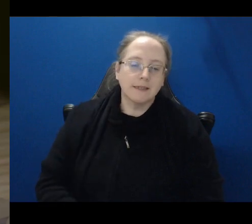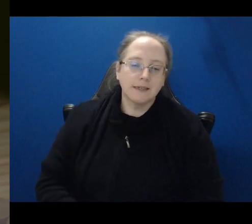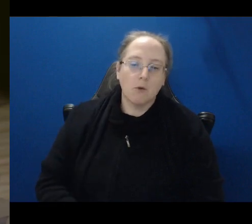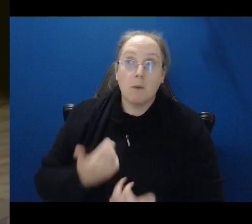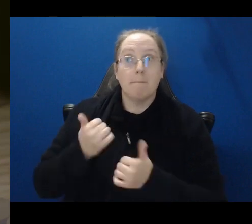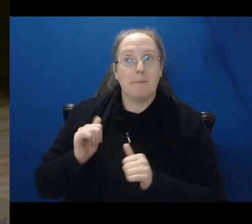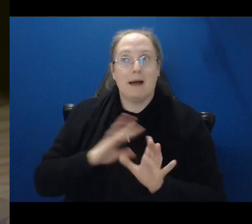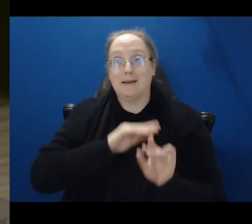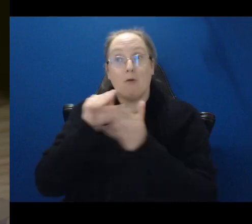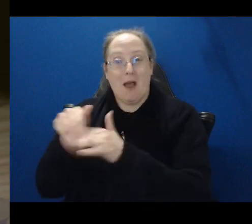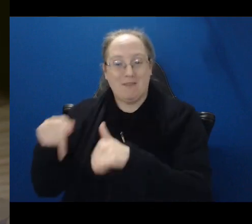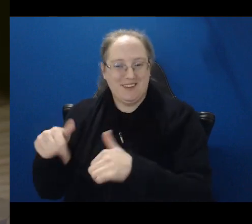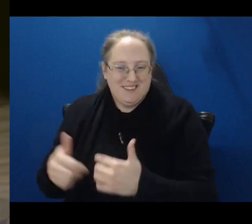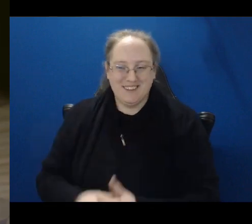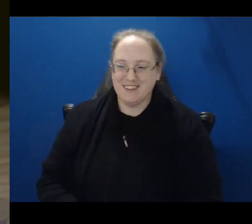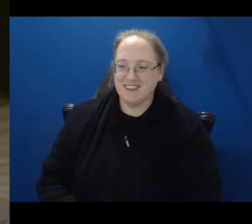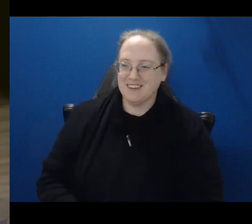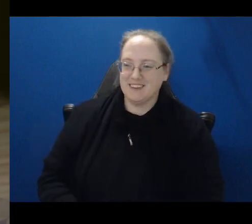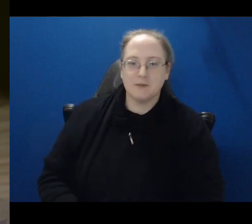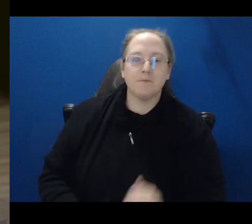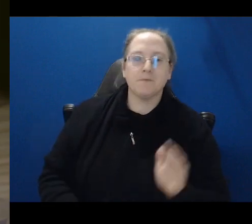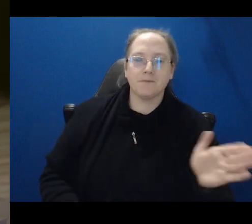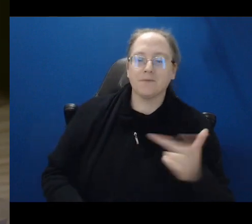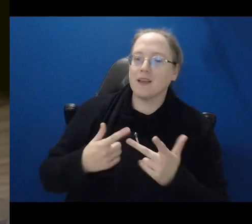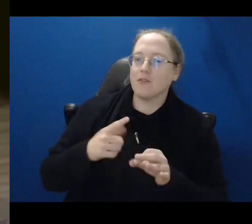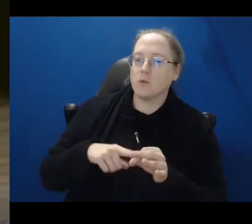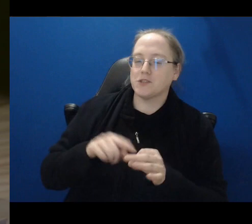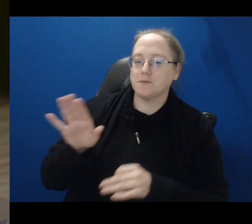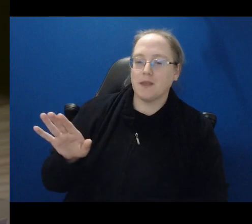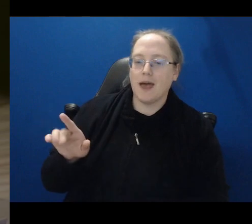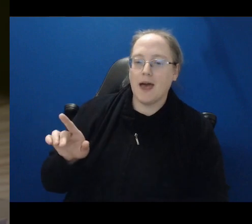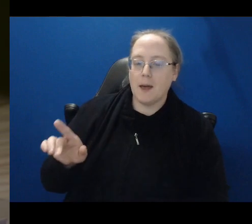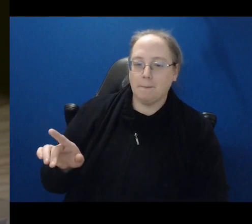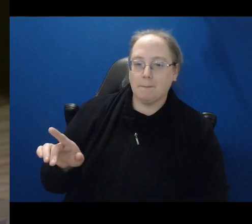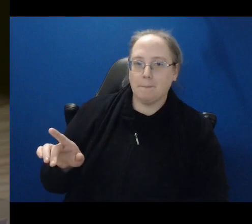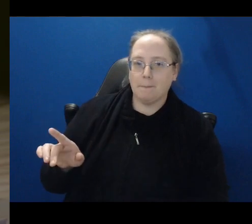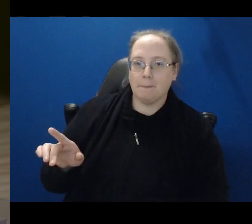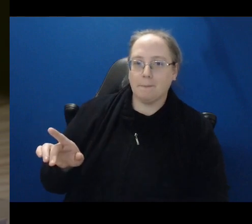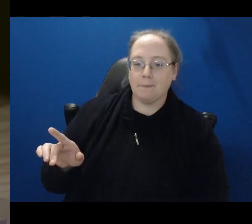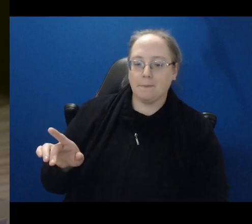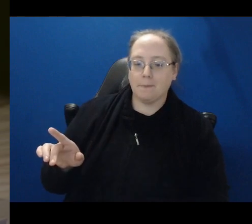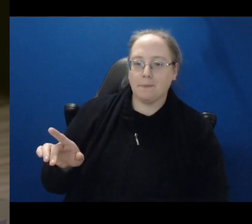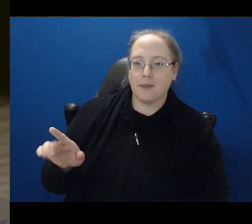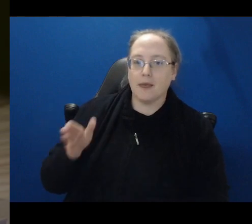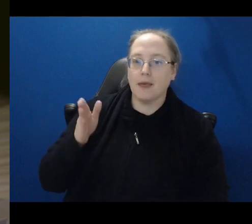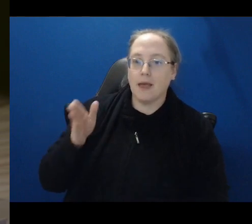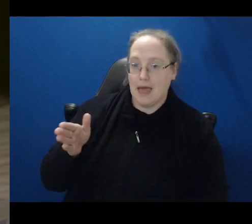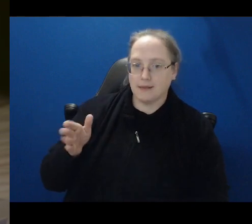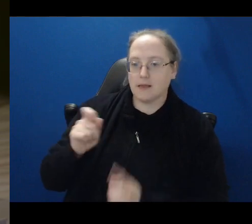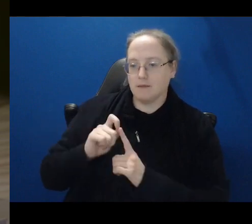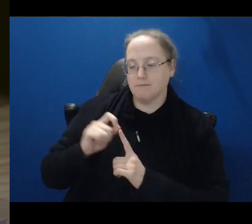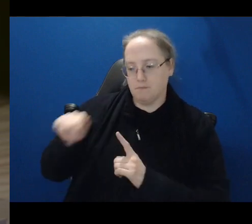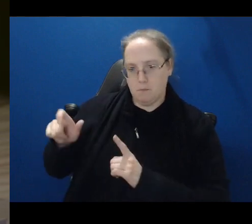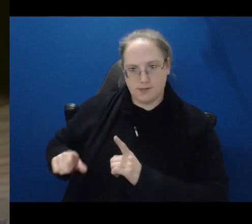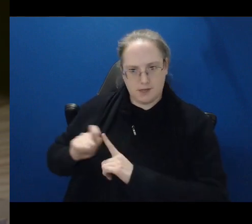here. There's another question here. As a primary school teacher, so I assume this